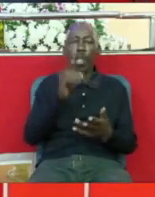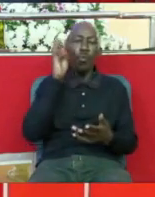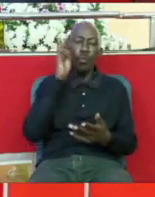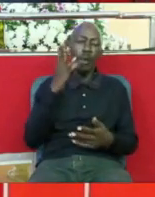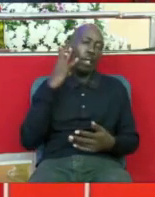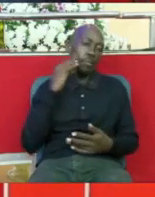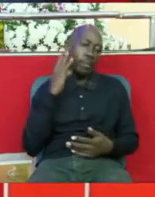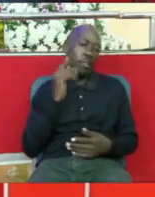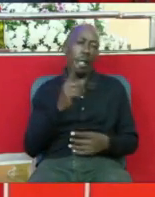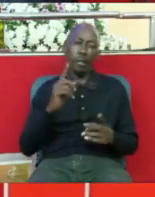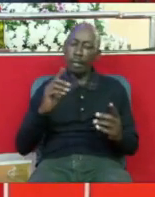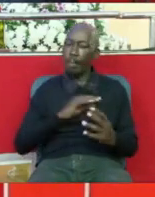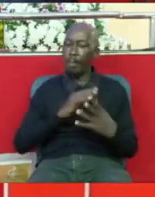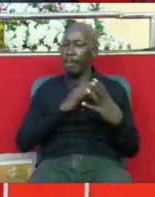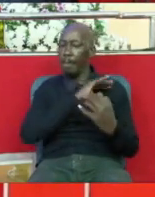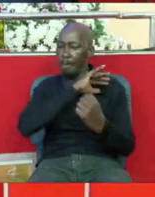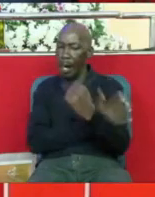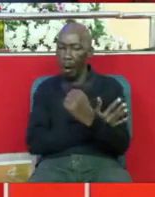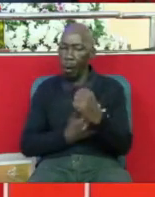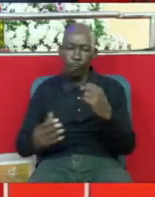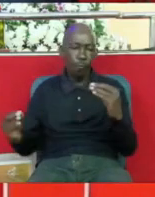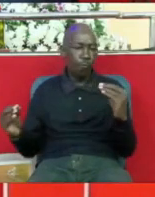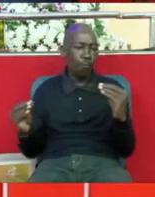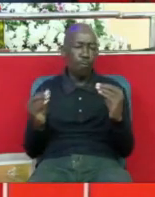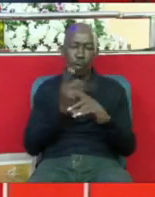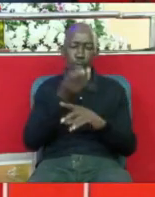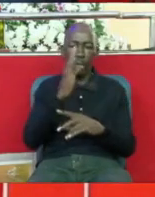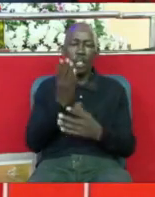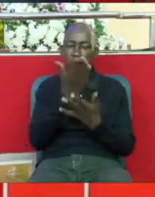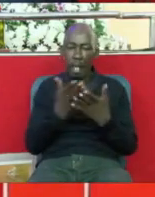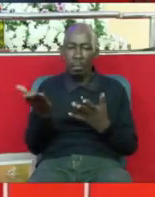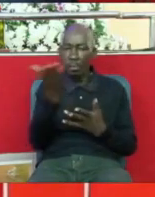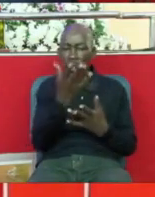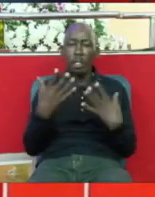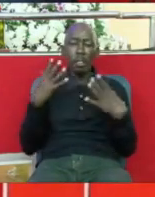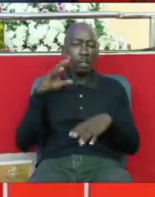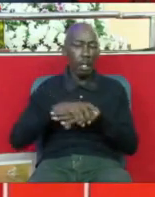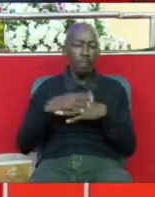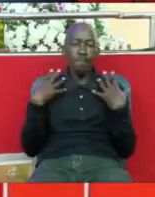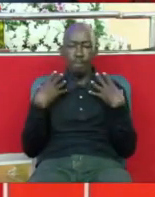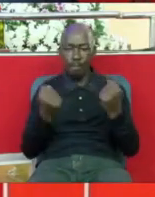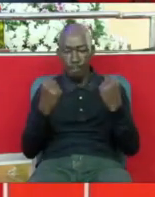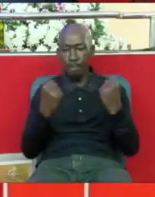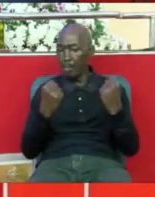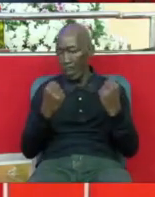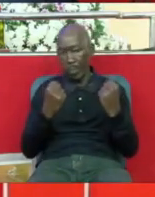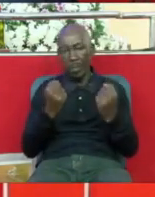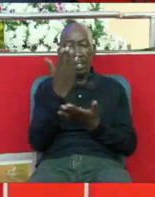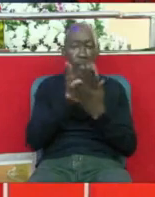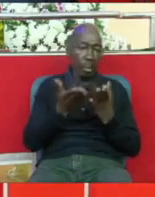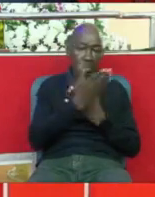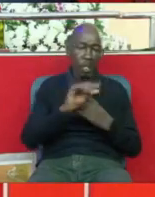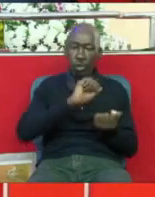experience your supernatural power. Watakutana na nguvu zako za kiungu. Some of them are about to receive healing. Wengine wako tayari kupokea uponyaji. Some of them